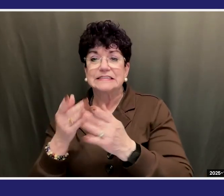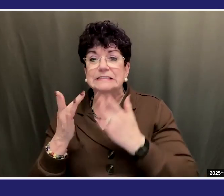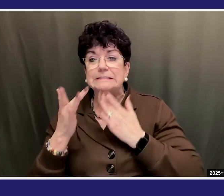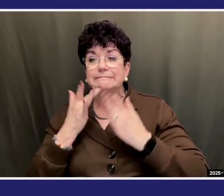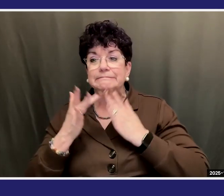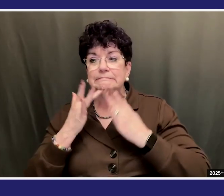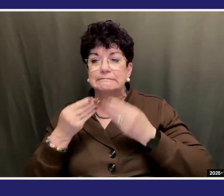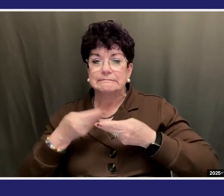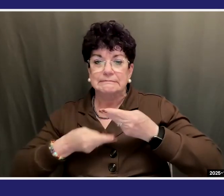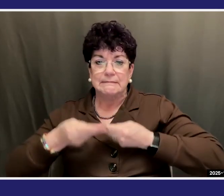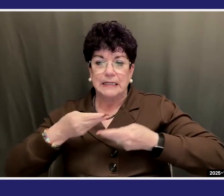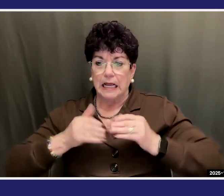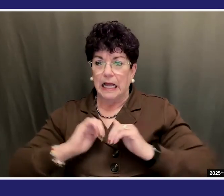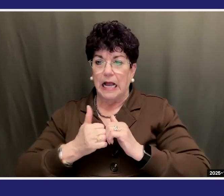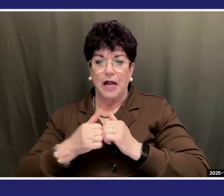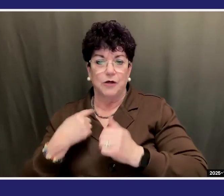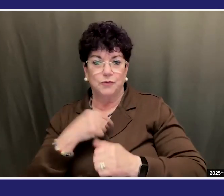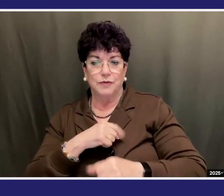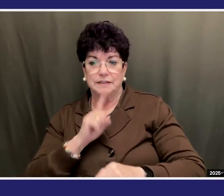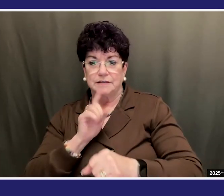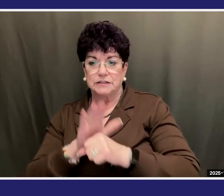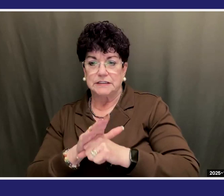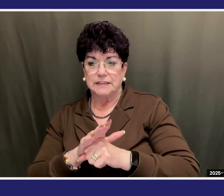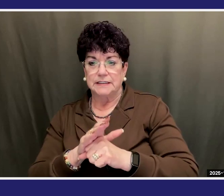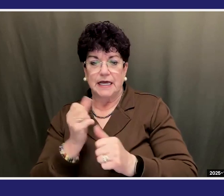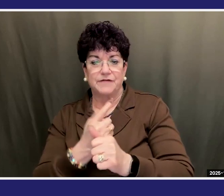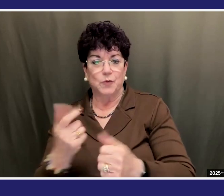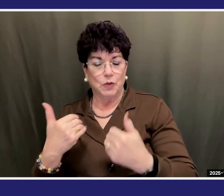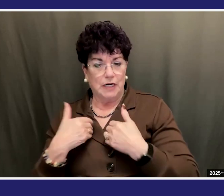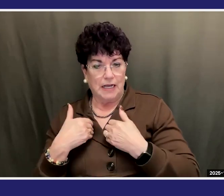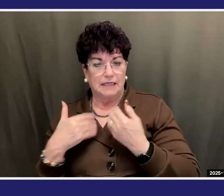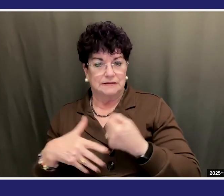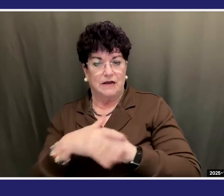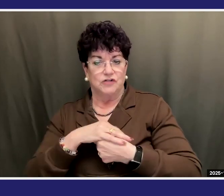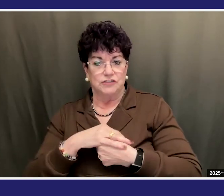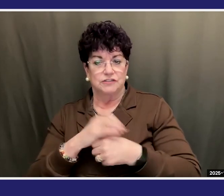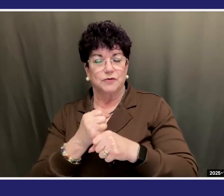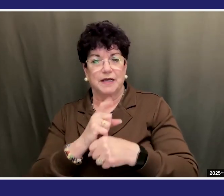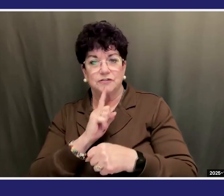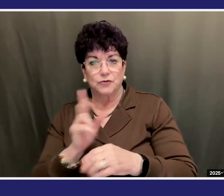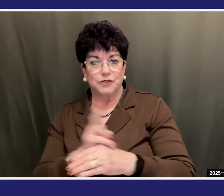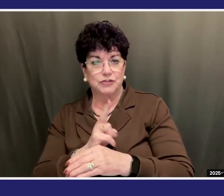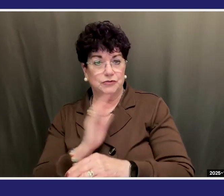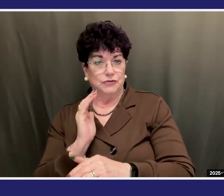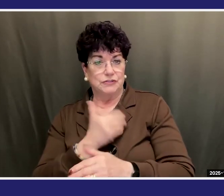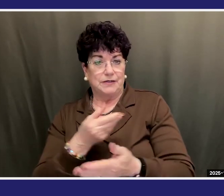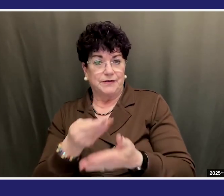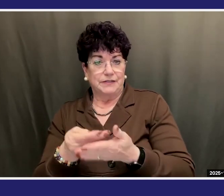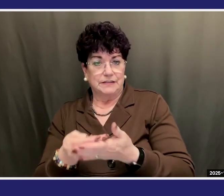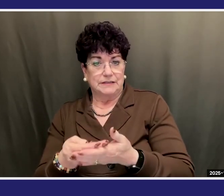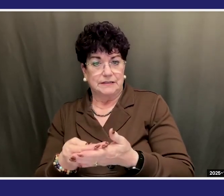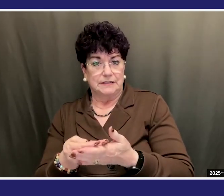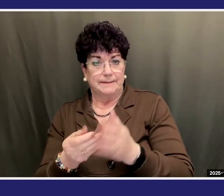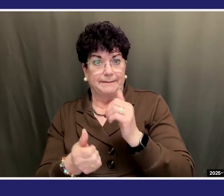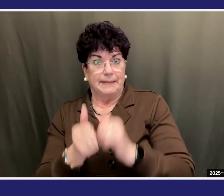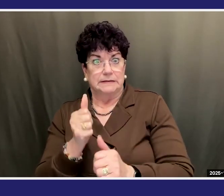about how do we ensure coverage across the state. And so we want to make sure that we are using those dollars in the most strategic